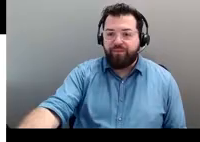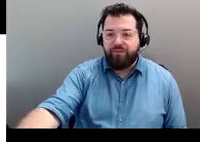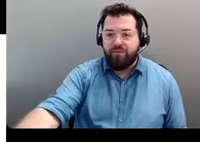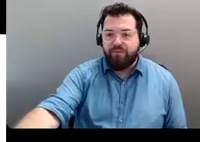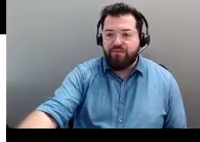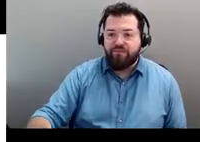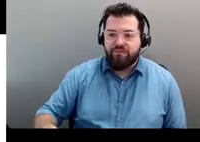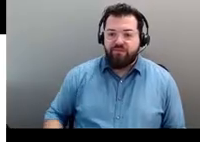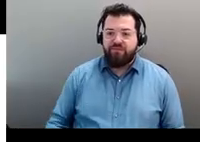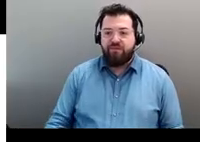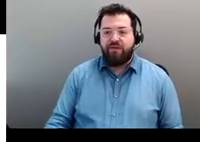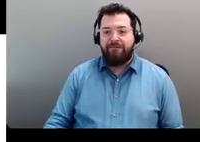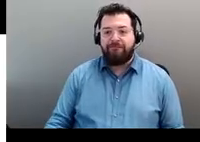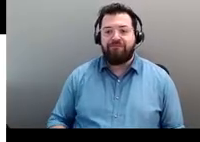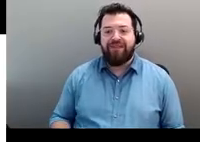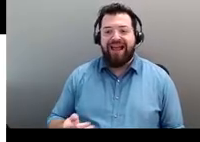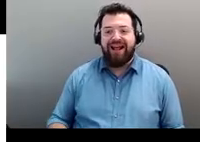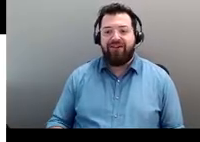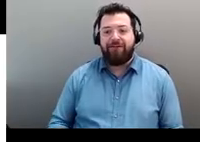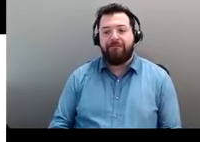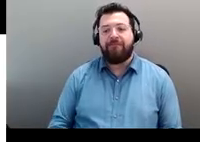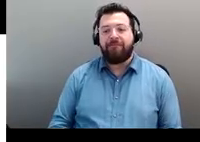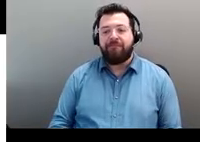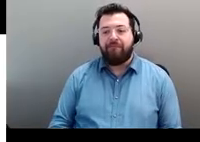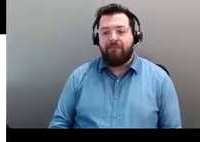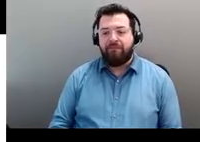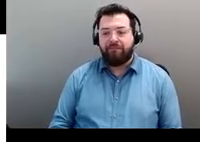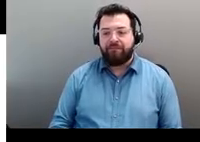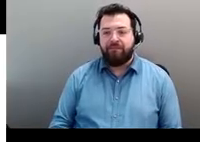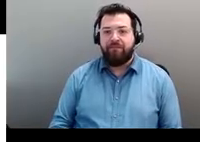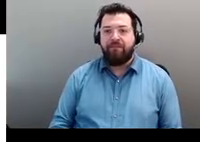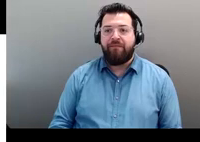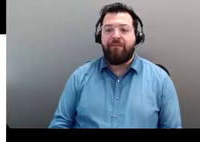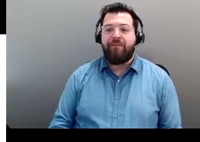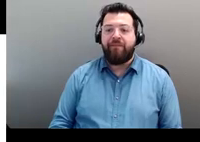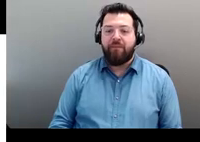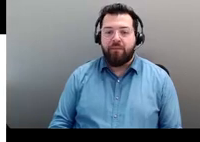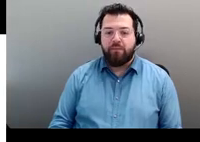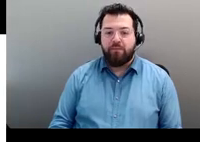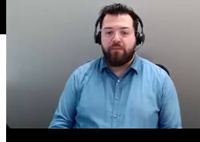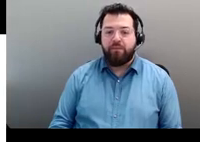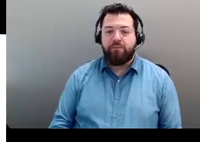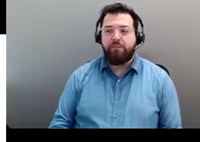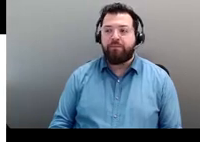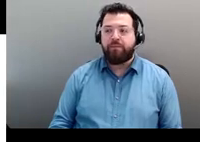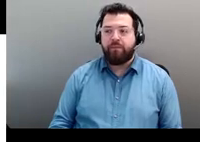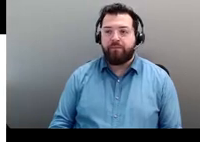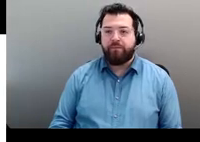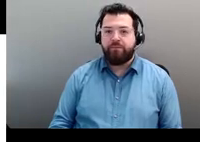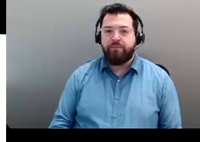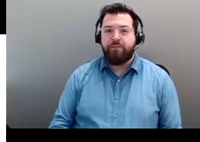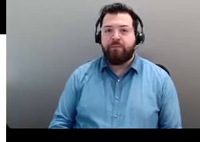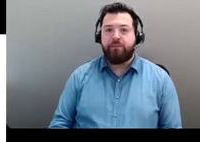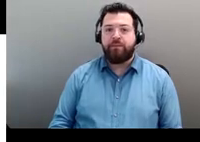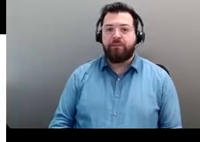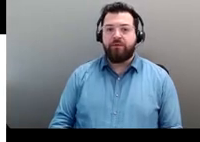have evidence now that we didn't have 2 years ago when we last spoke of what they call AI uncontrollability. So this is the stuff that they used to say existed